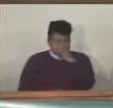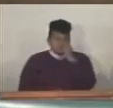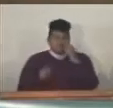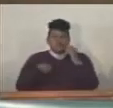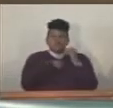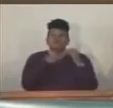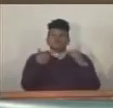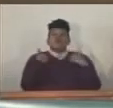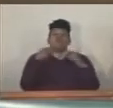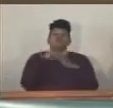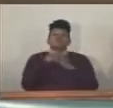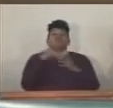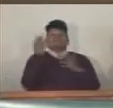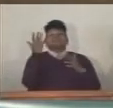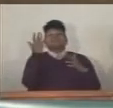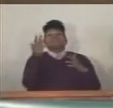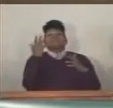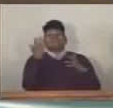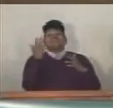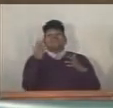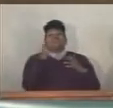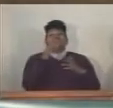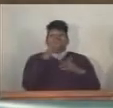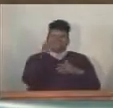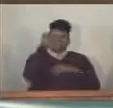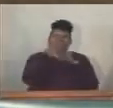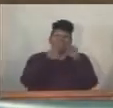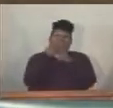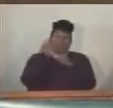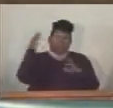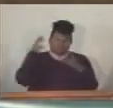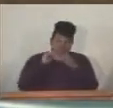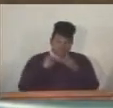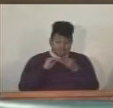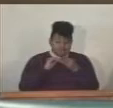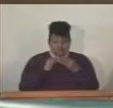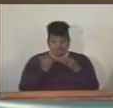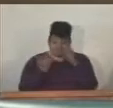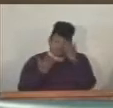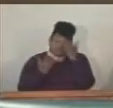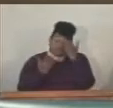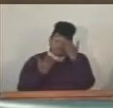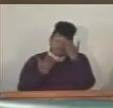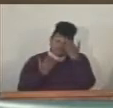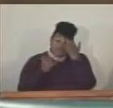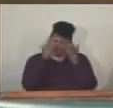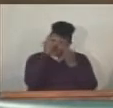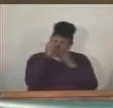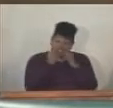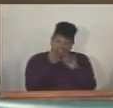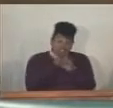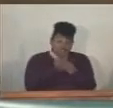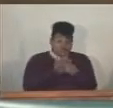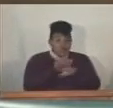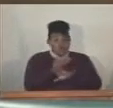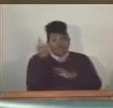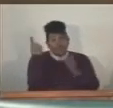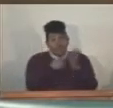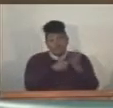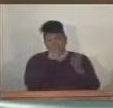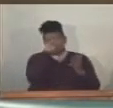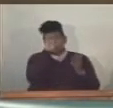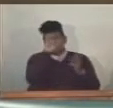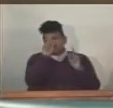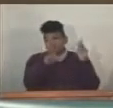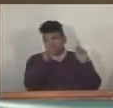We've had, in the last decade or so, 3 years where over 1,600 persons